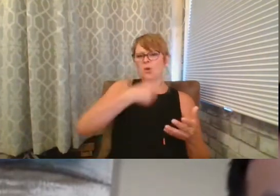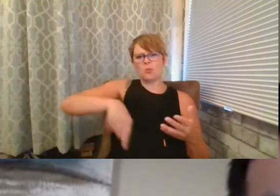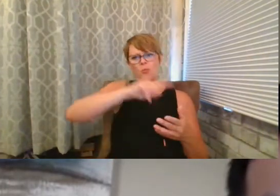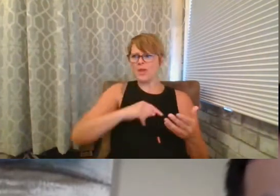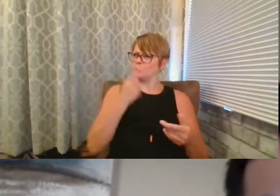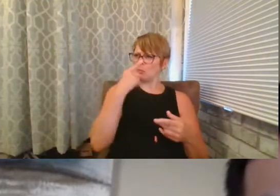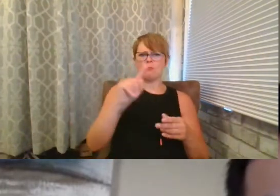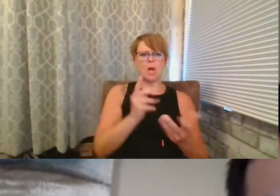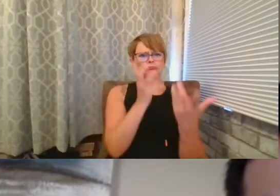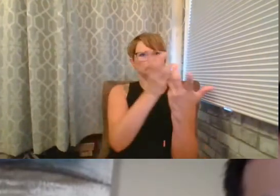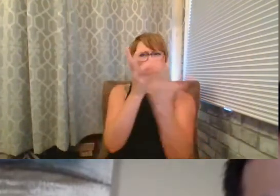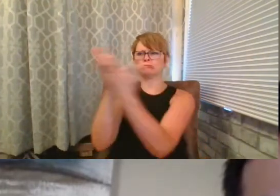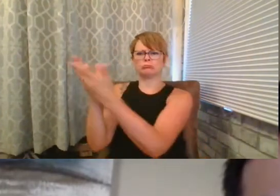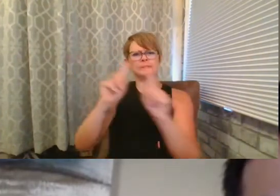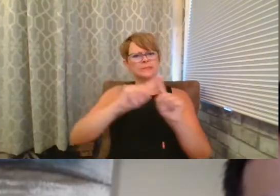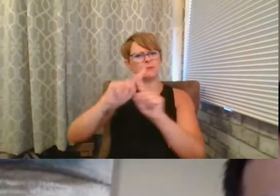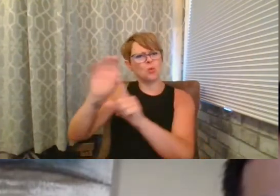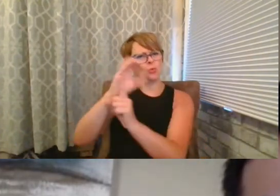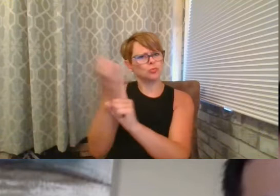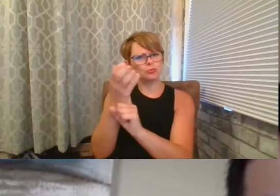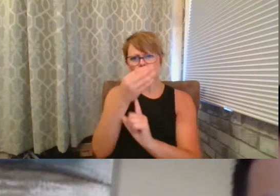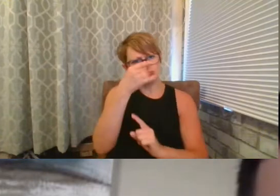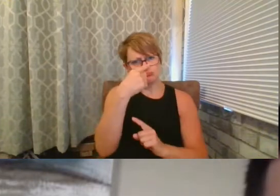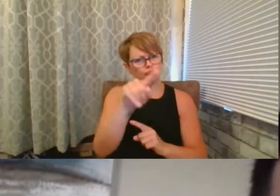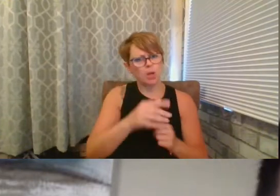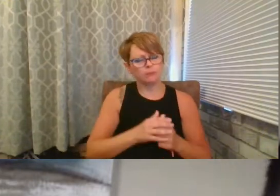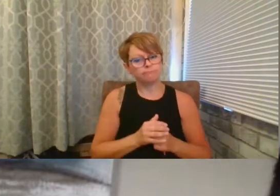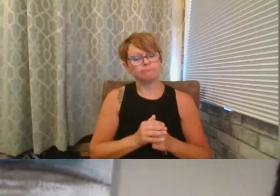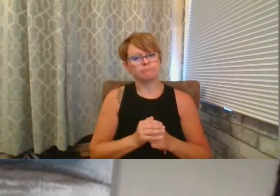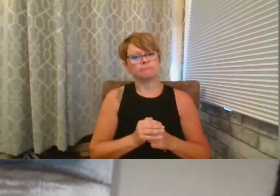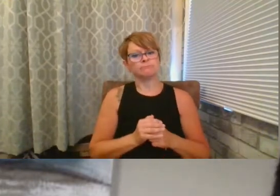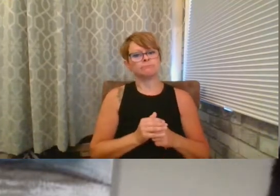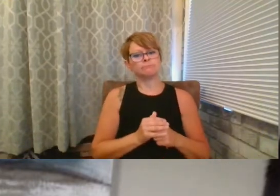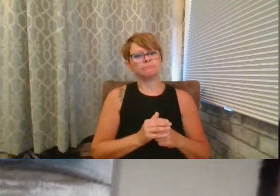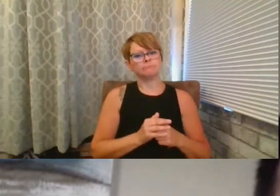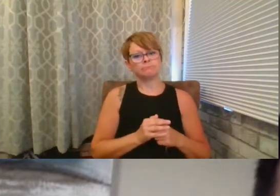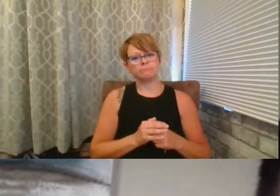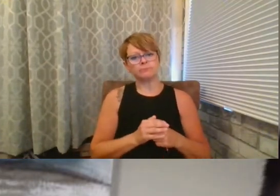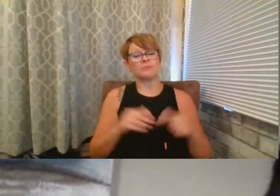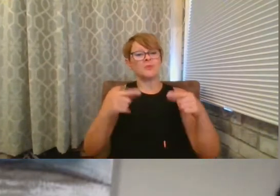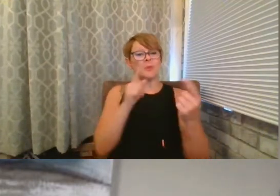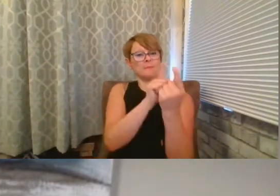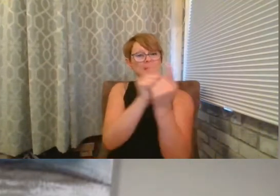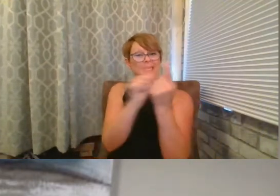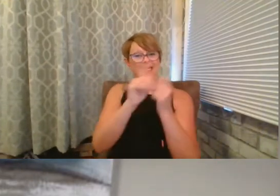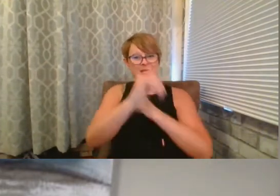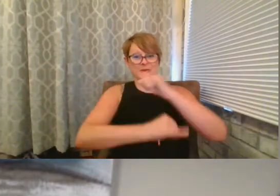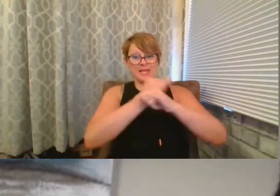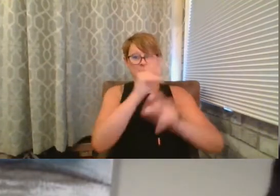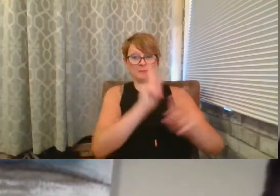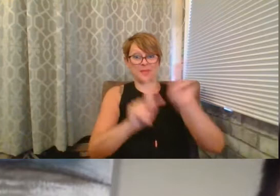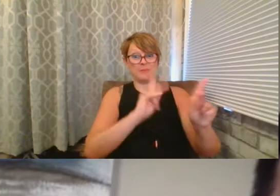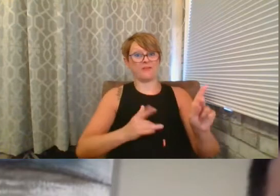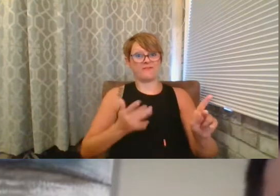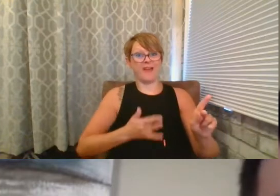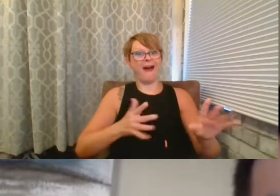And I think, sometimes when we meet other international people, we feel a little bit more at home, even